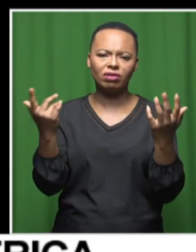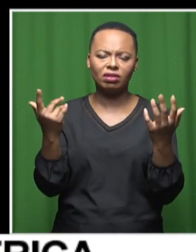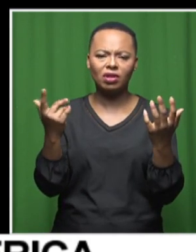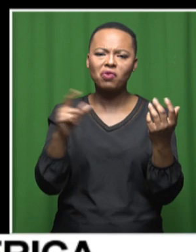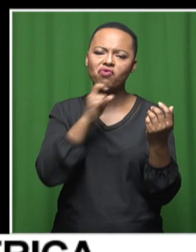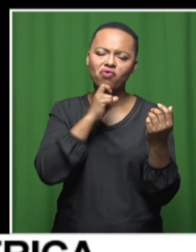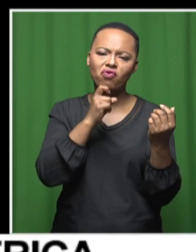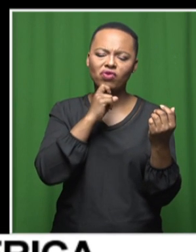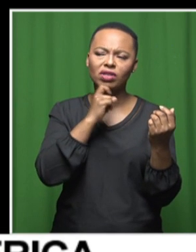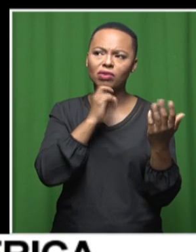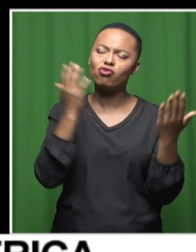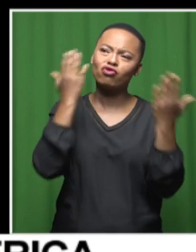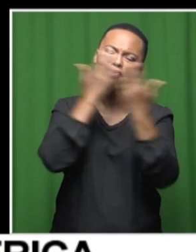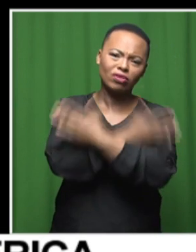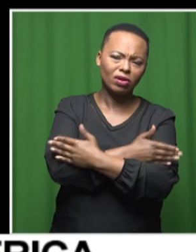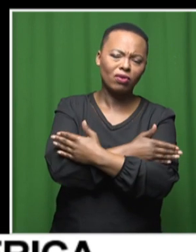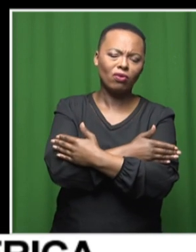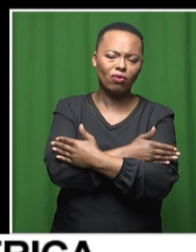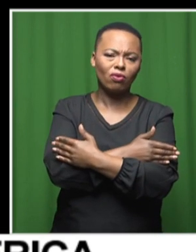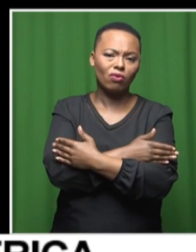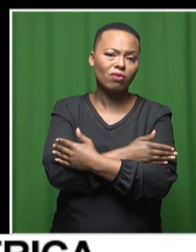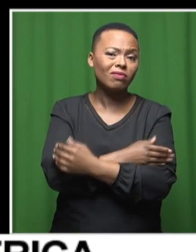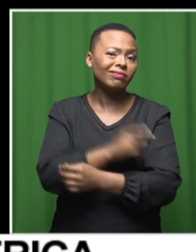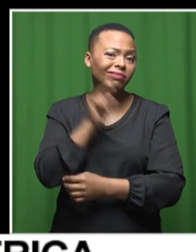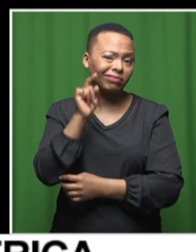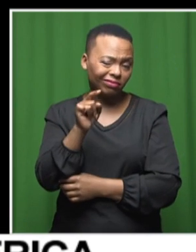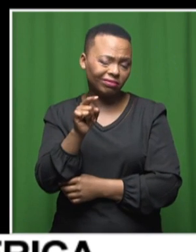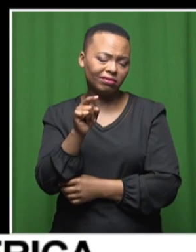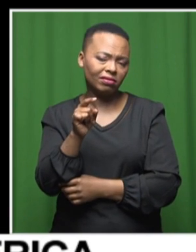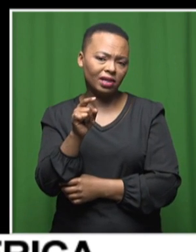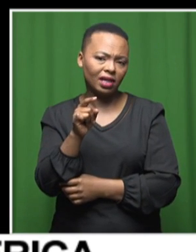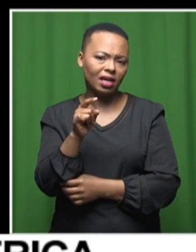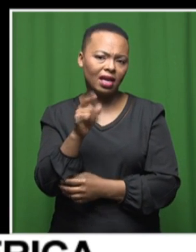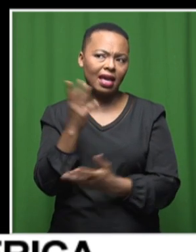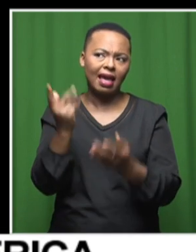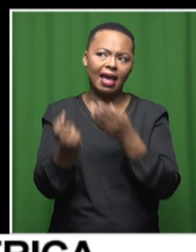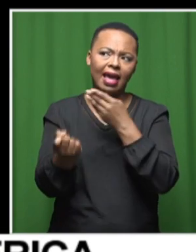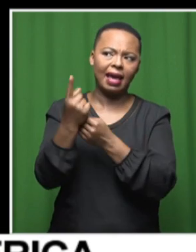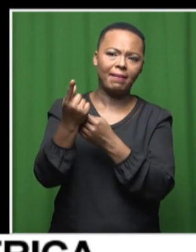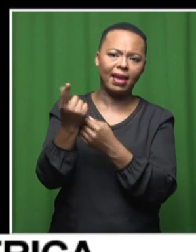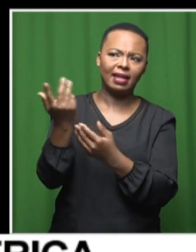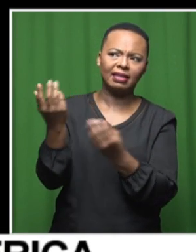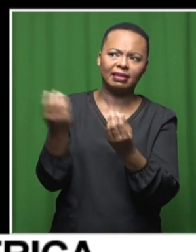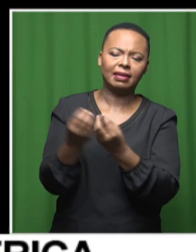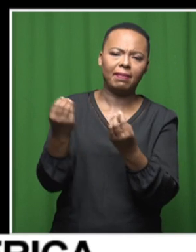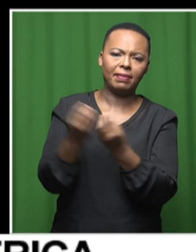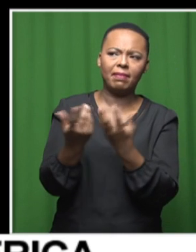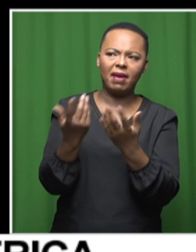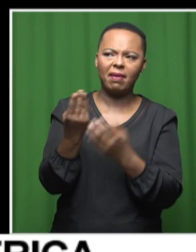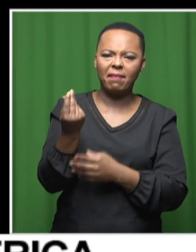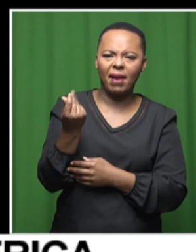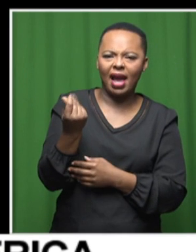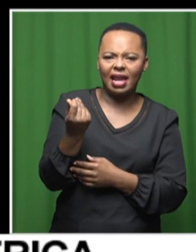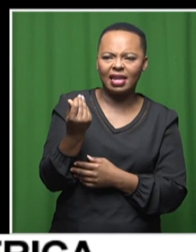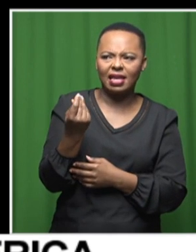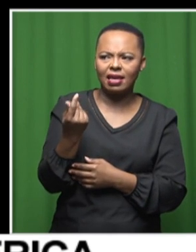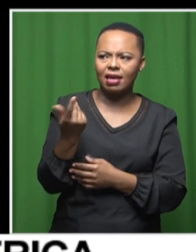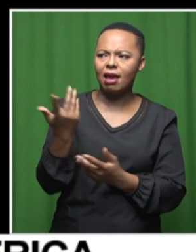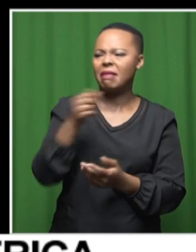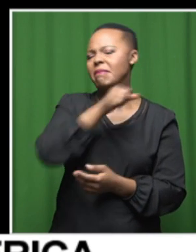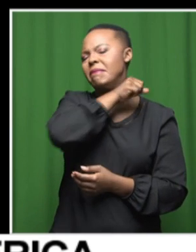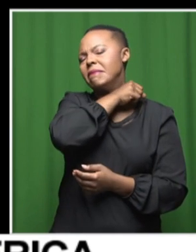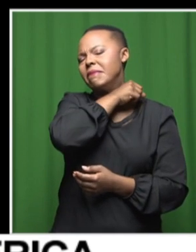in dark hours, and then they have a few rand on them, a little bit of money, and then they get